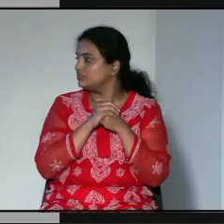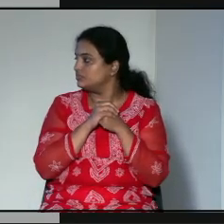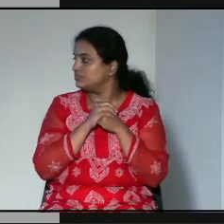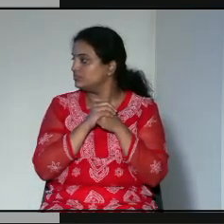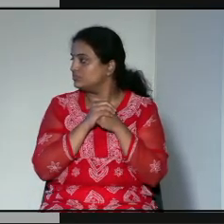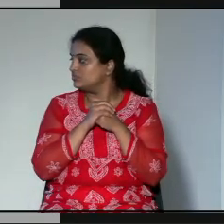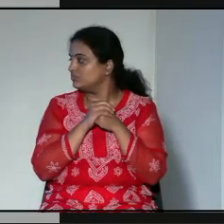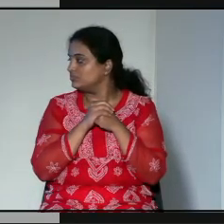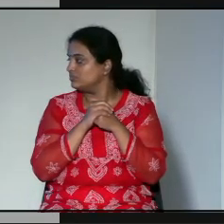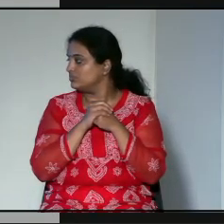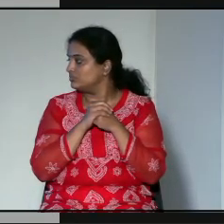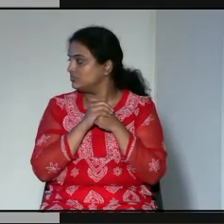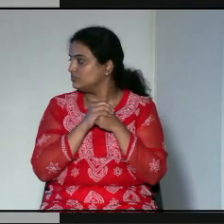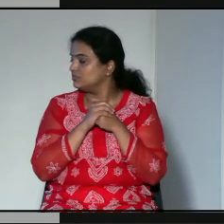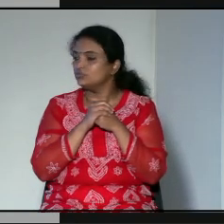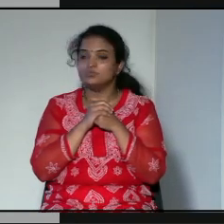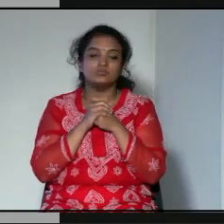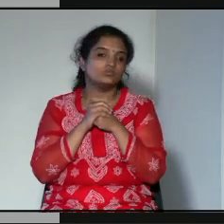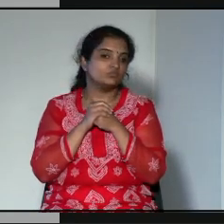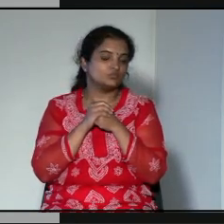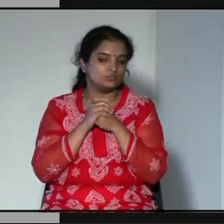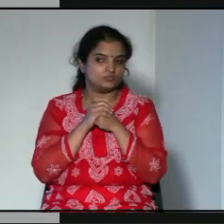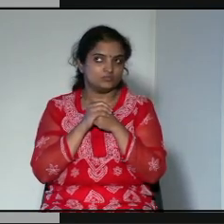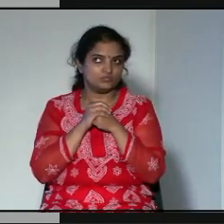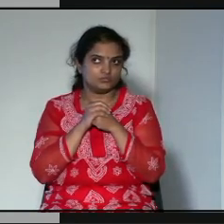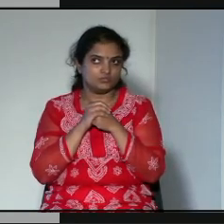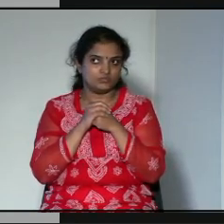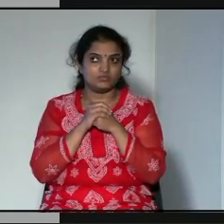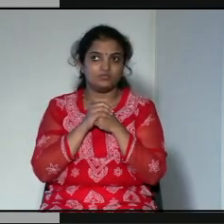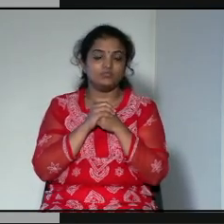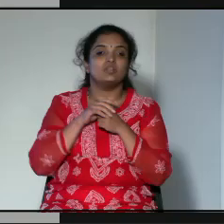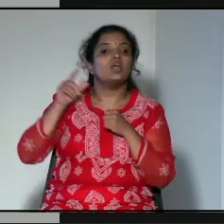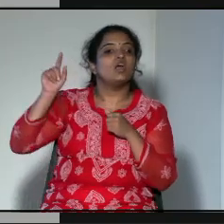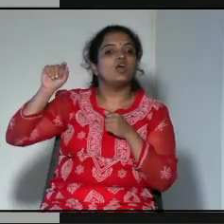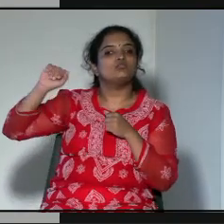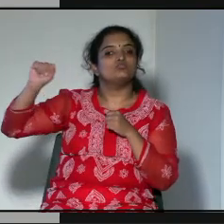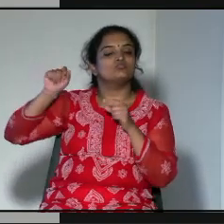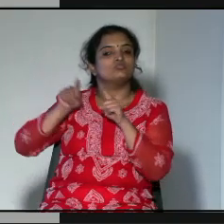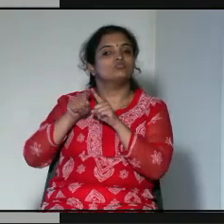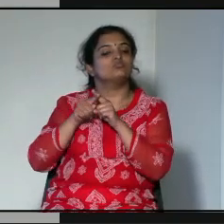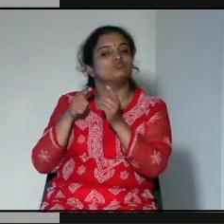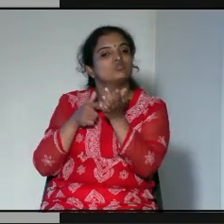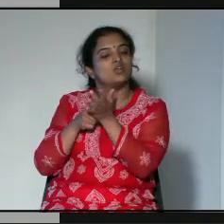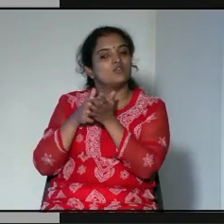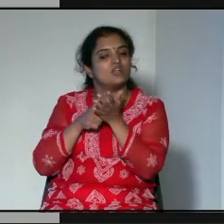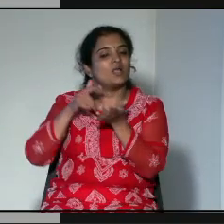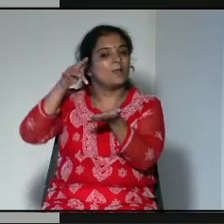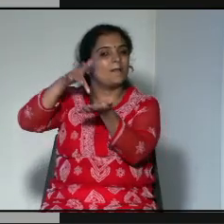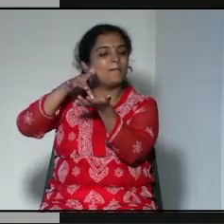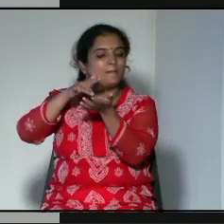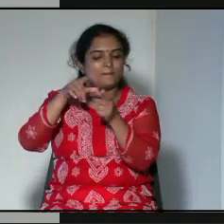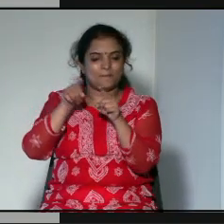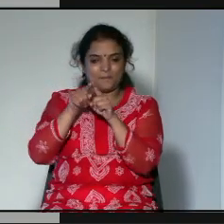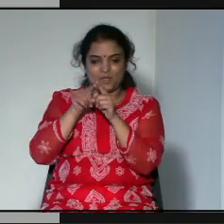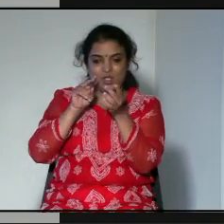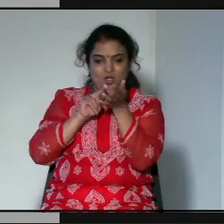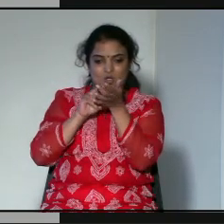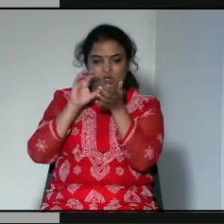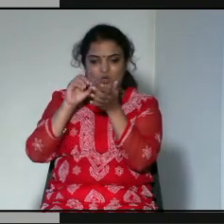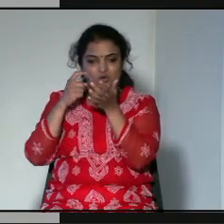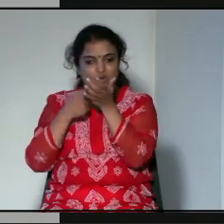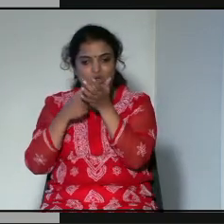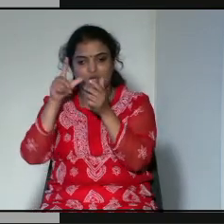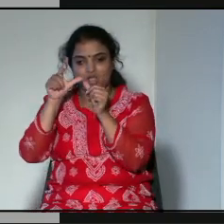that became an integral part of her work cycle and her model of community life. Half a century ago, now you can't find